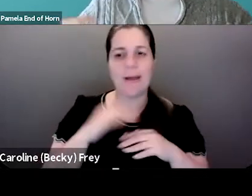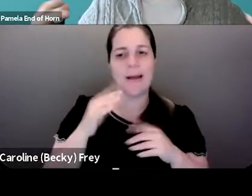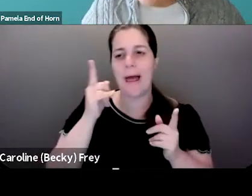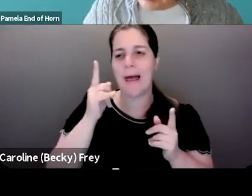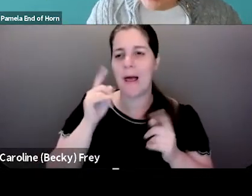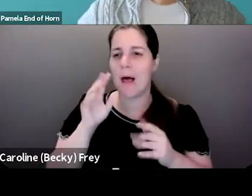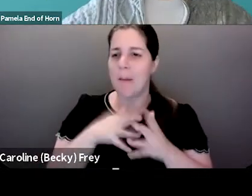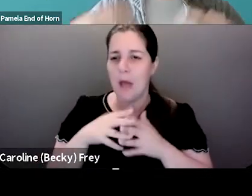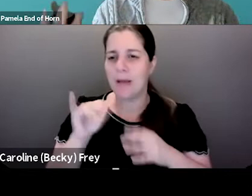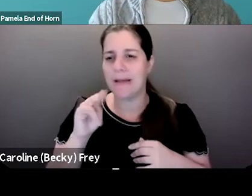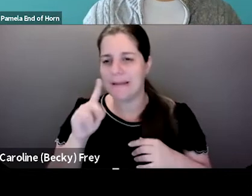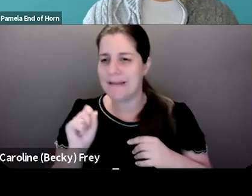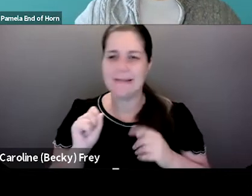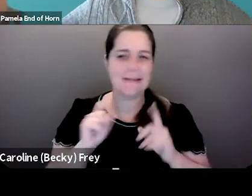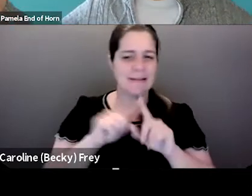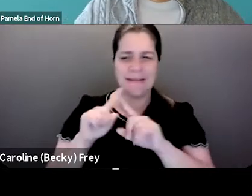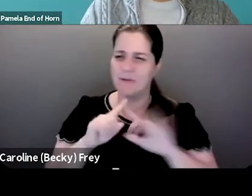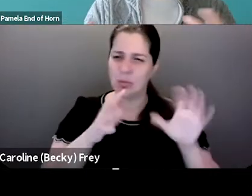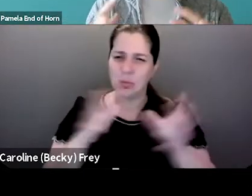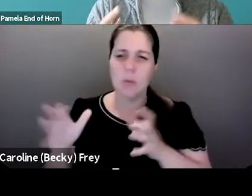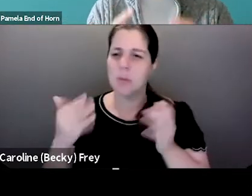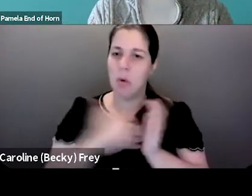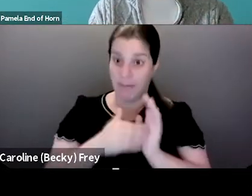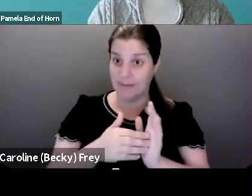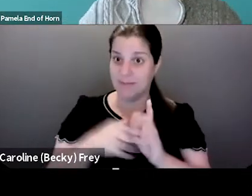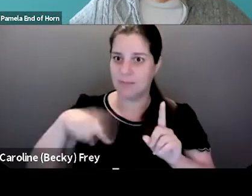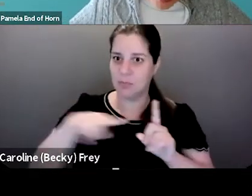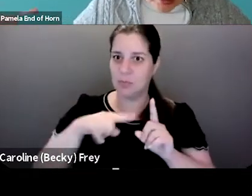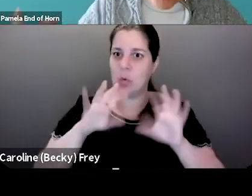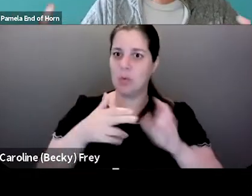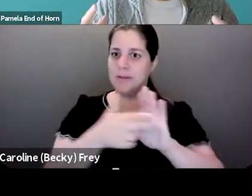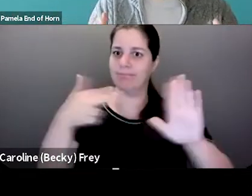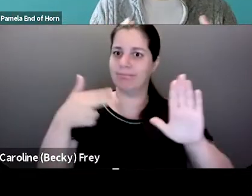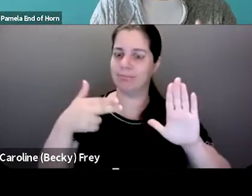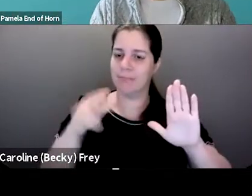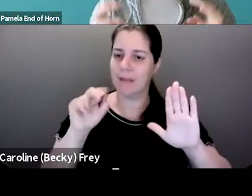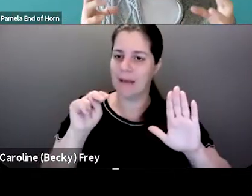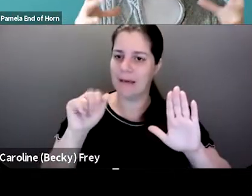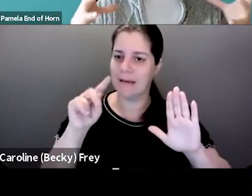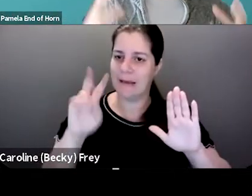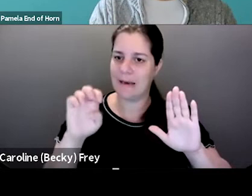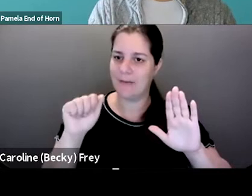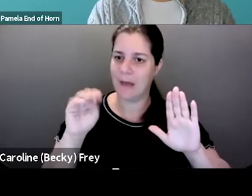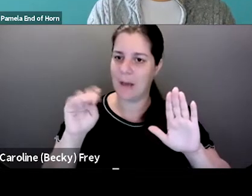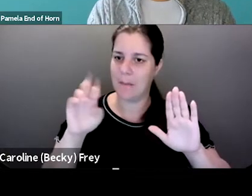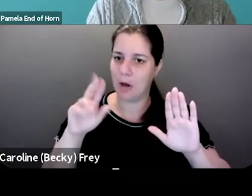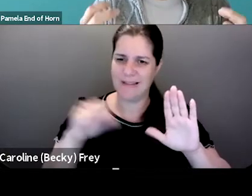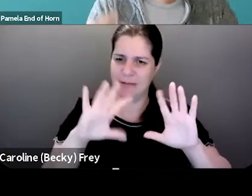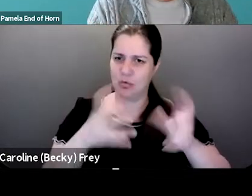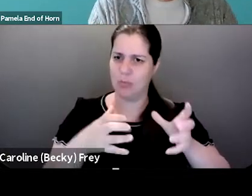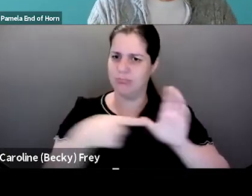Natives, often the groups are labeled as Native Americans. We are lumped into this one